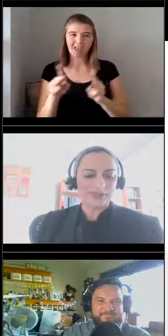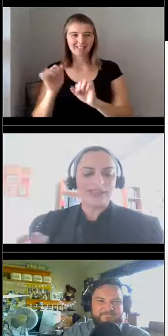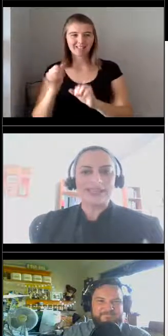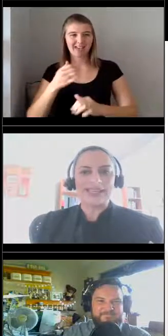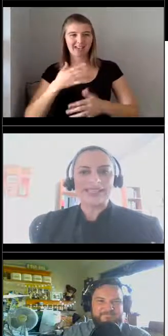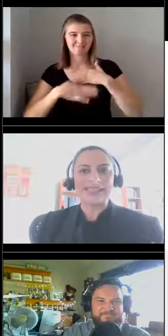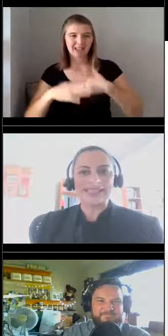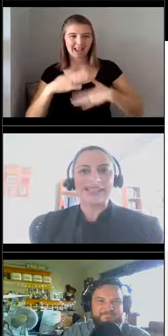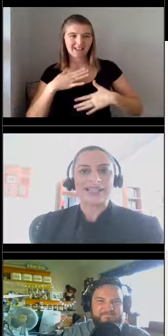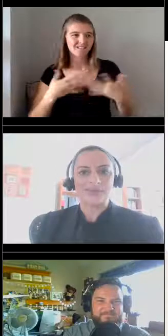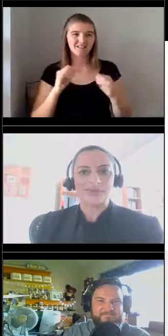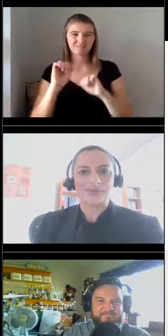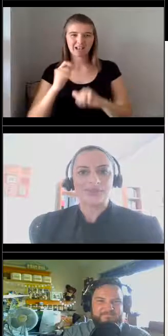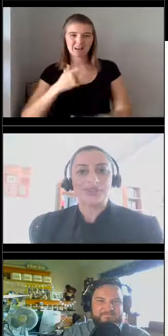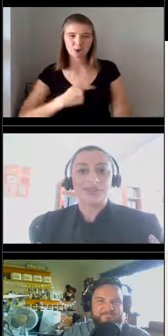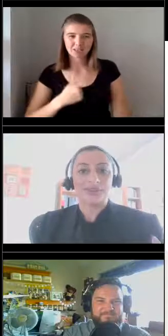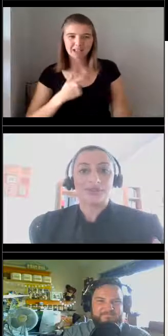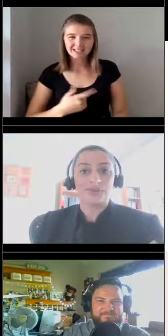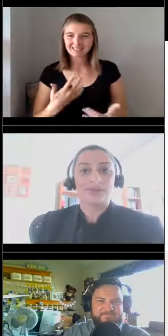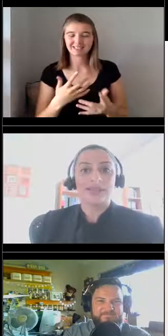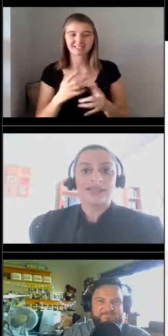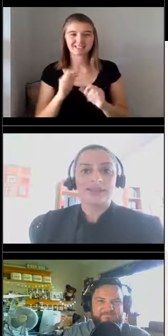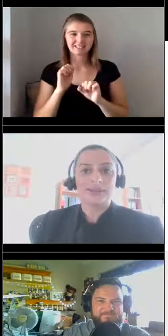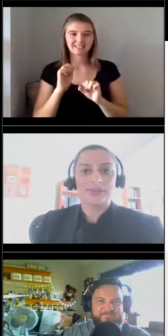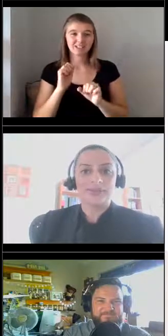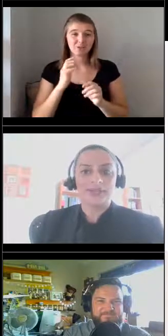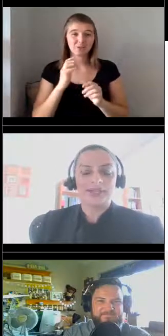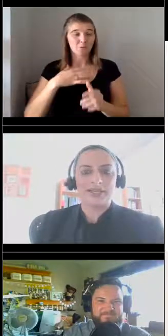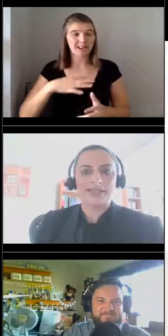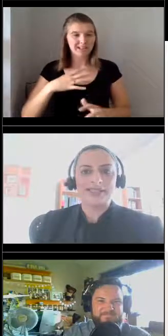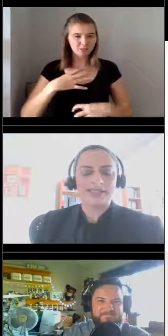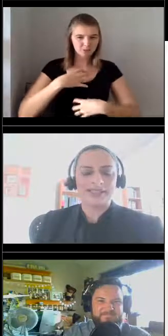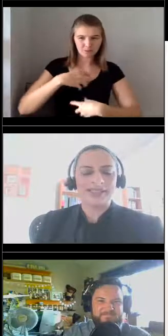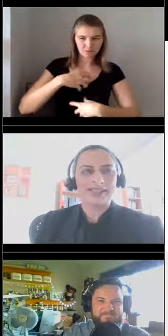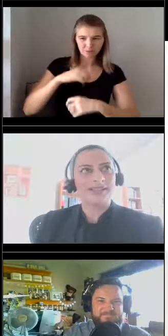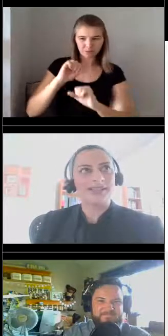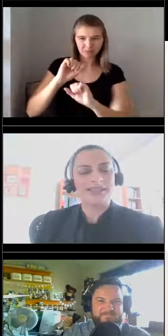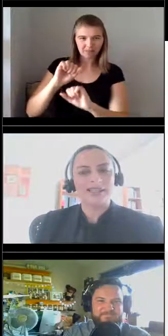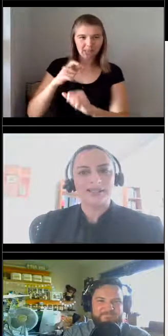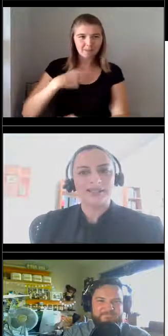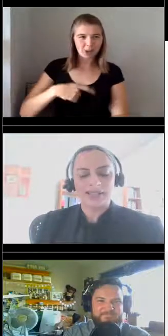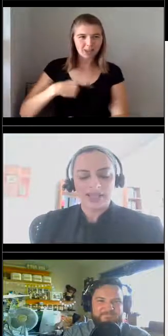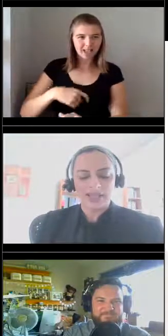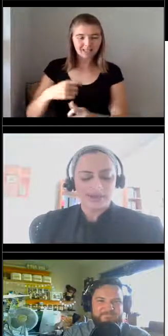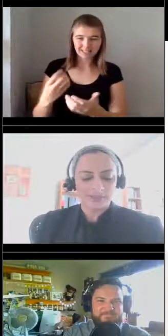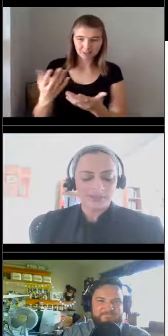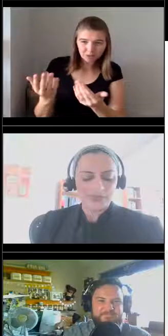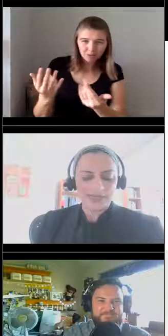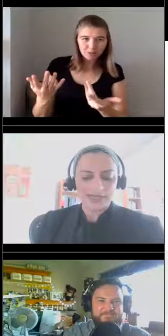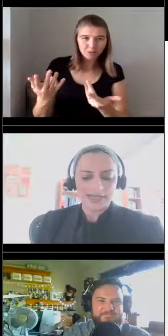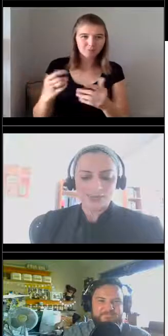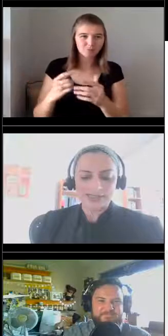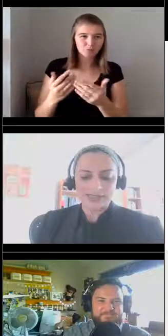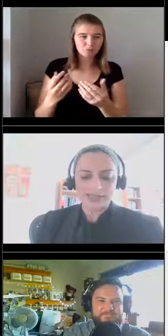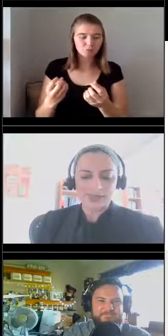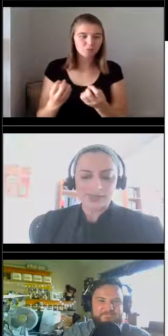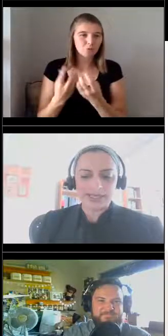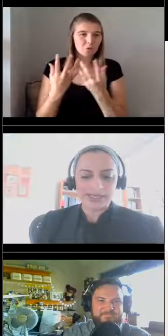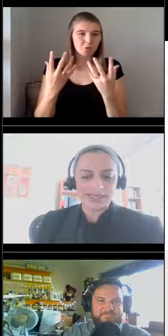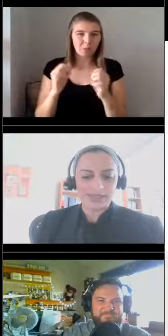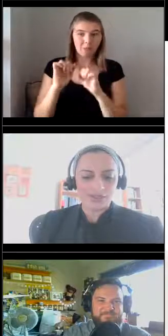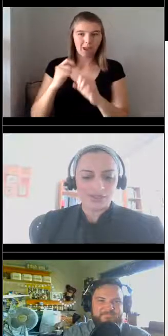different personality types as well to shine through on this. And I think as a leader, I would